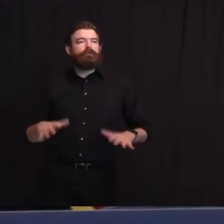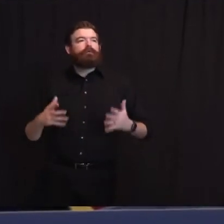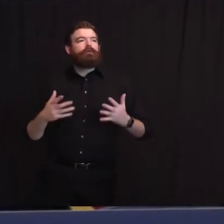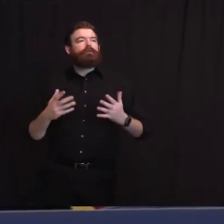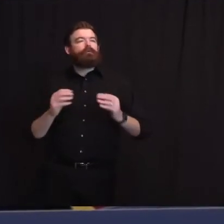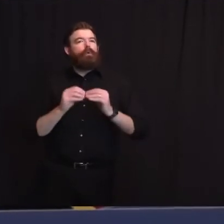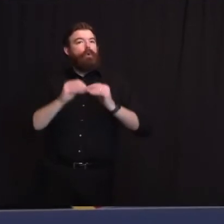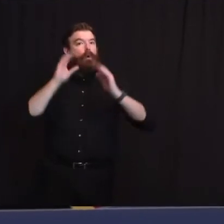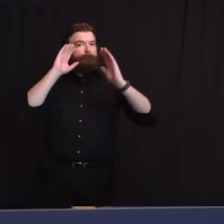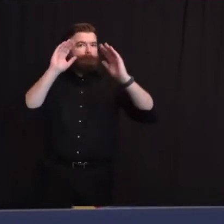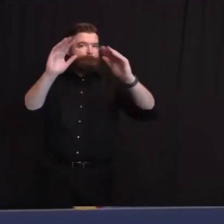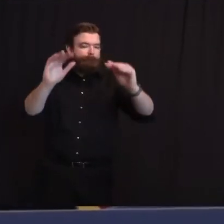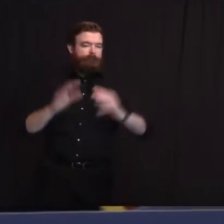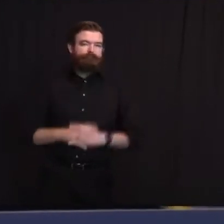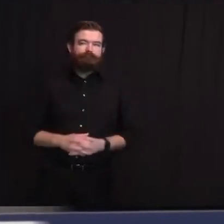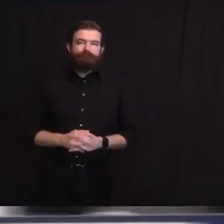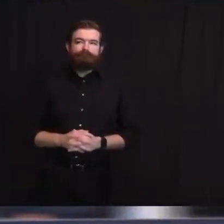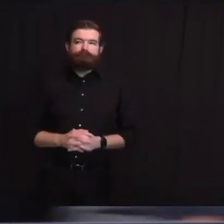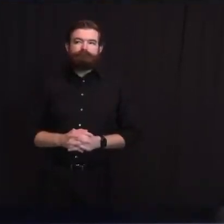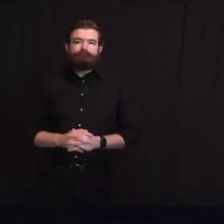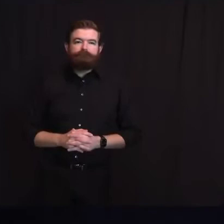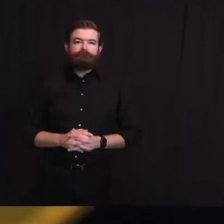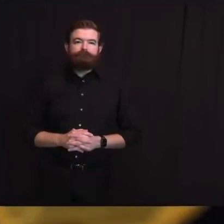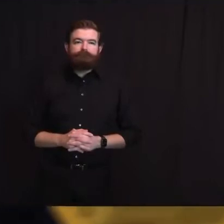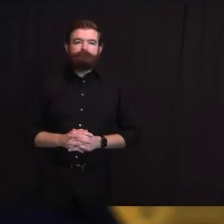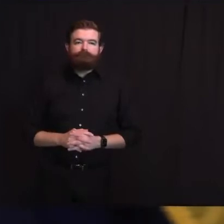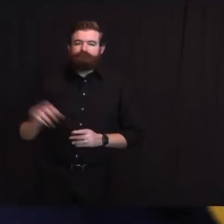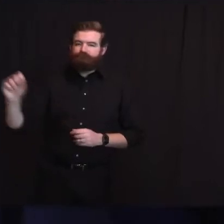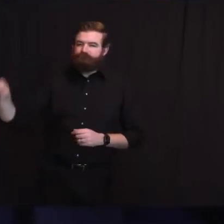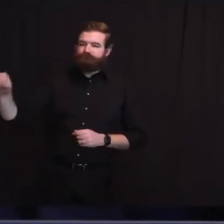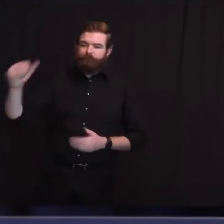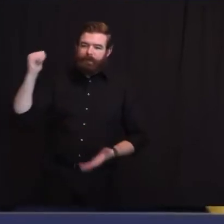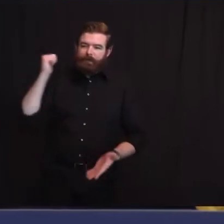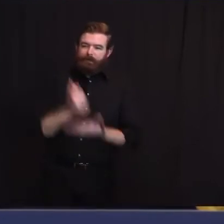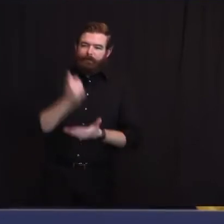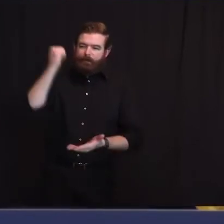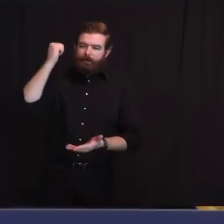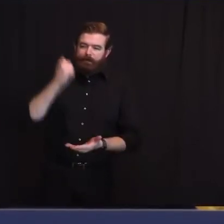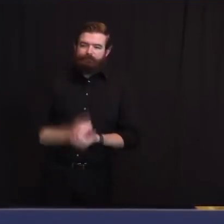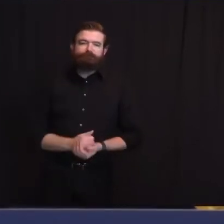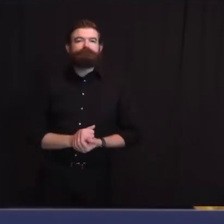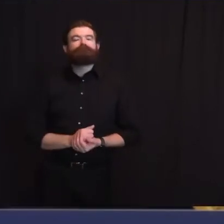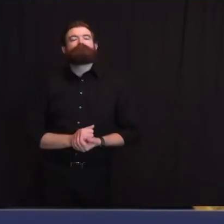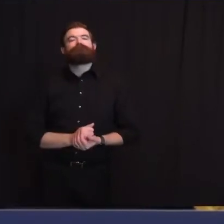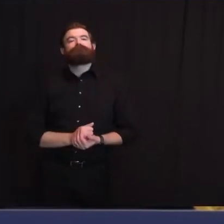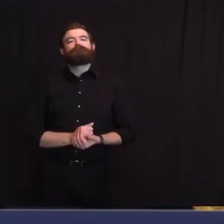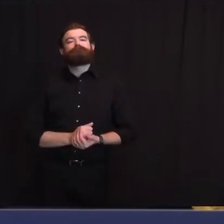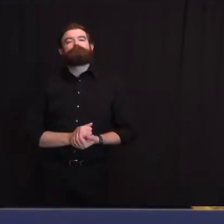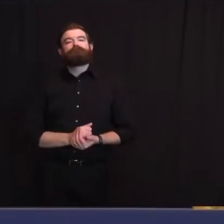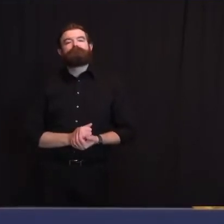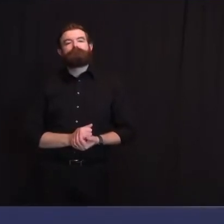that. Amen to that. We talk about the supply-demand imbalance, which right now, because of the lack